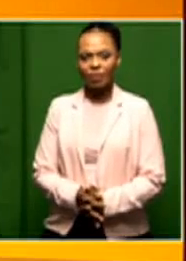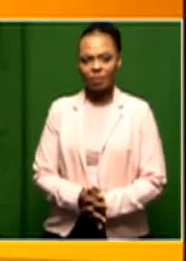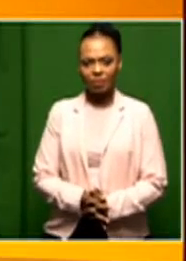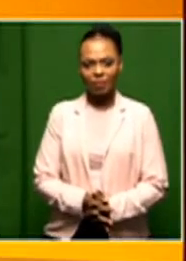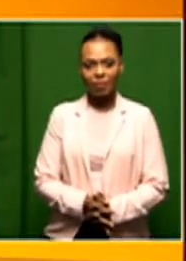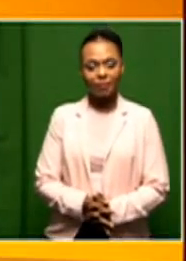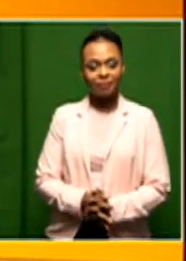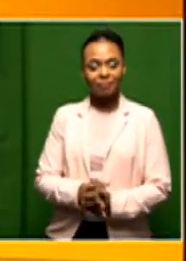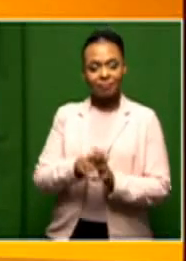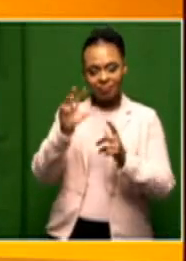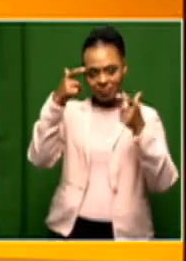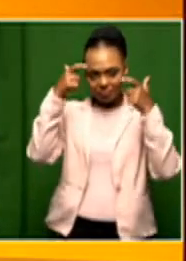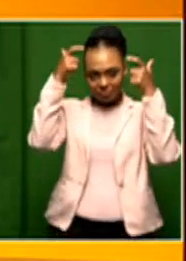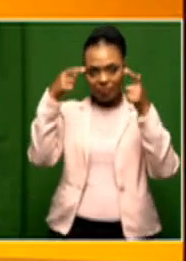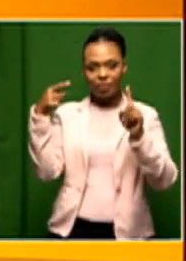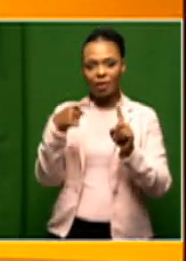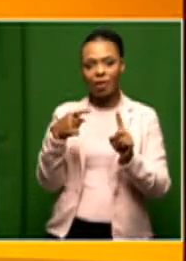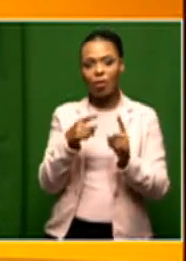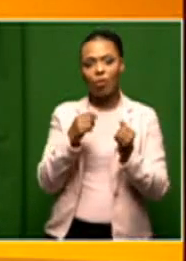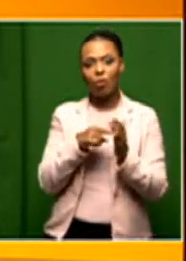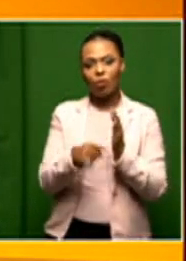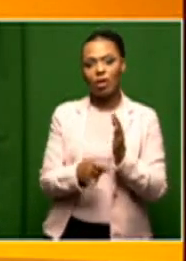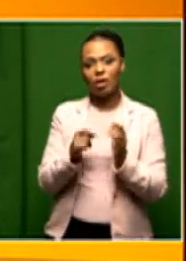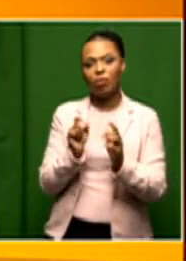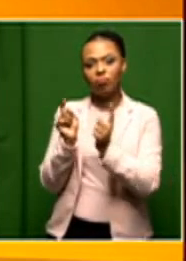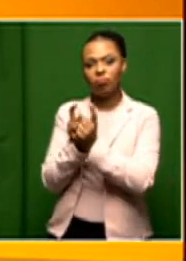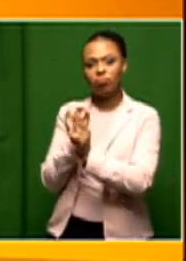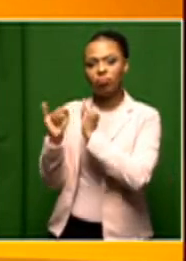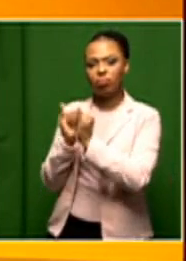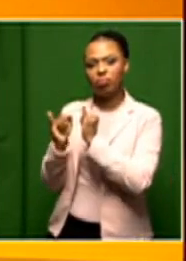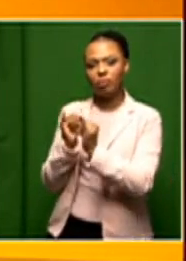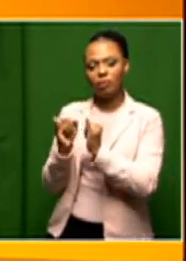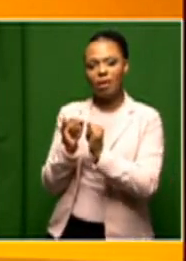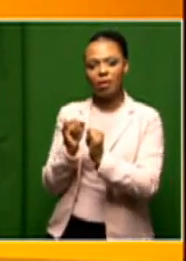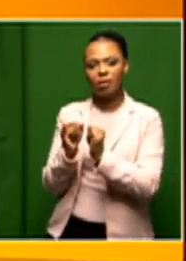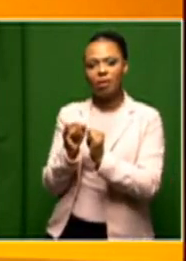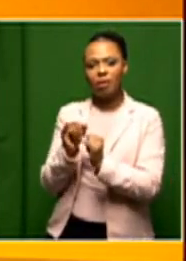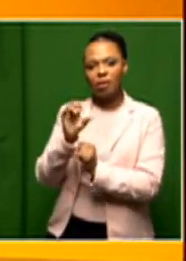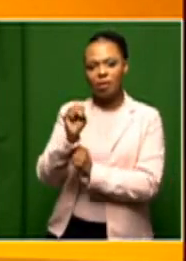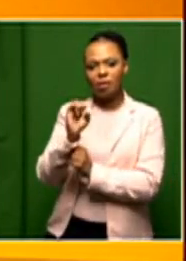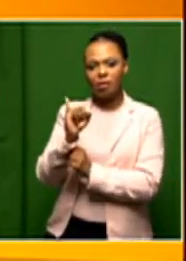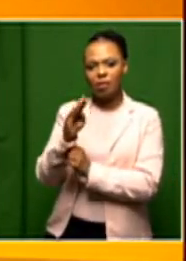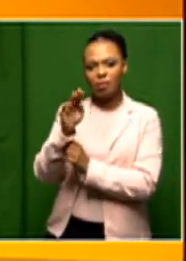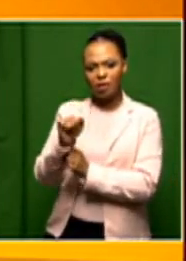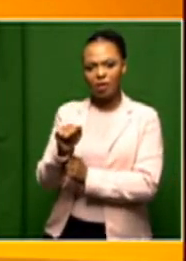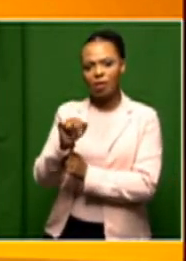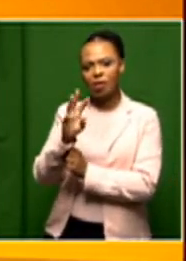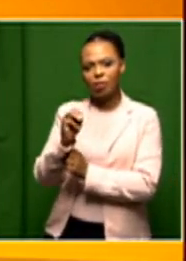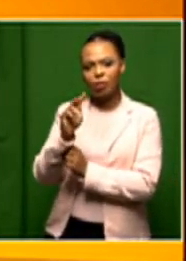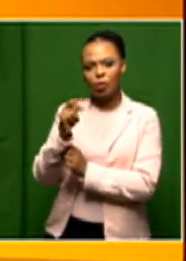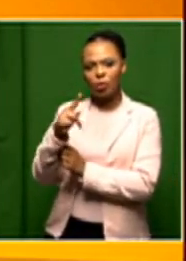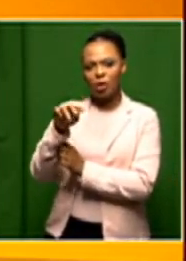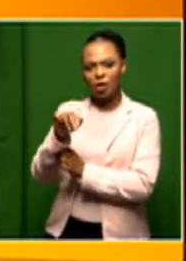On our chef profile segment this week, we are speaking to one of South Africa's culinary darlings, Siba Mtongana. She is a